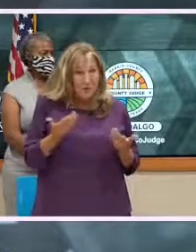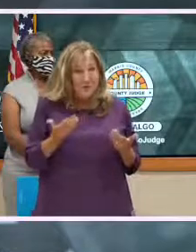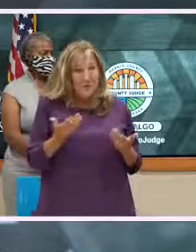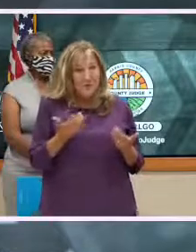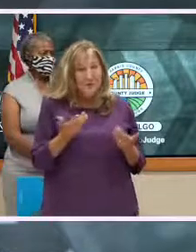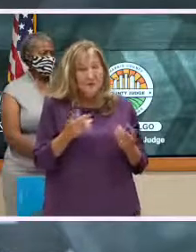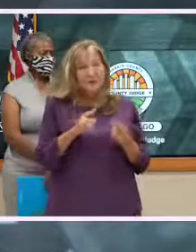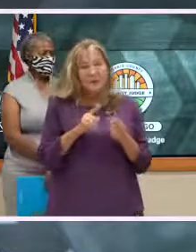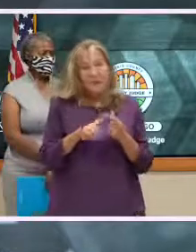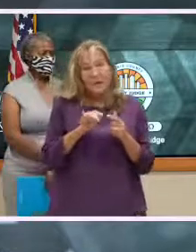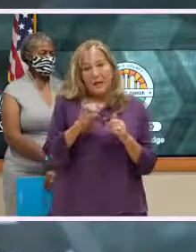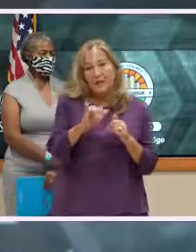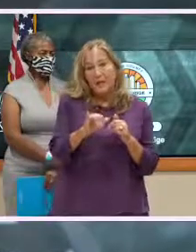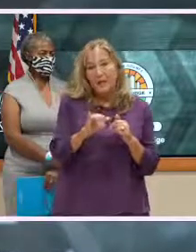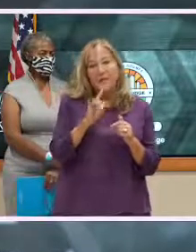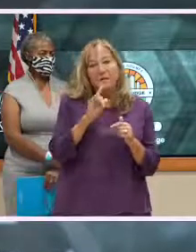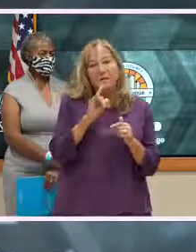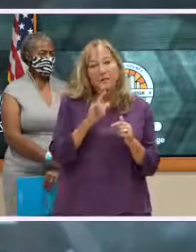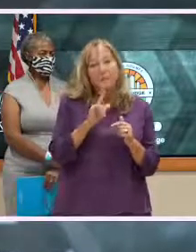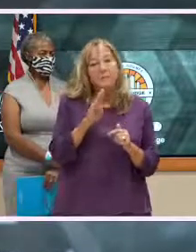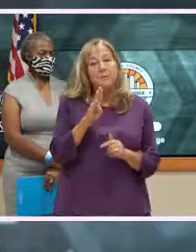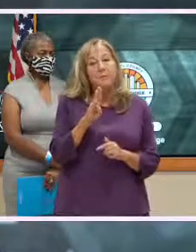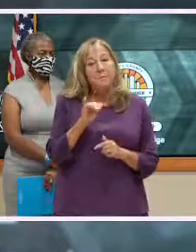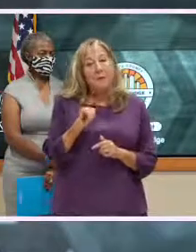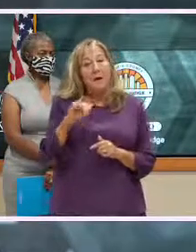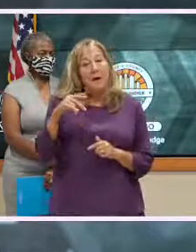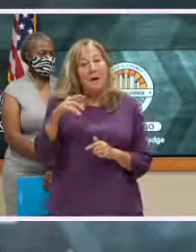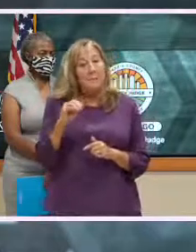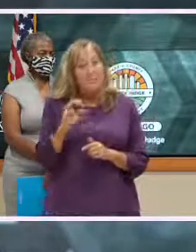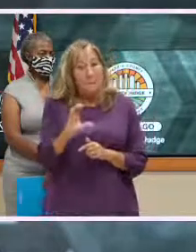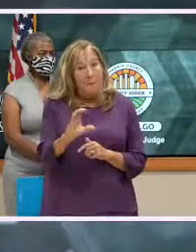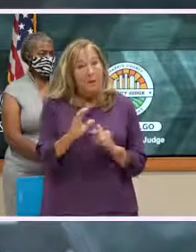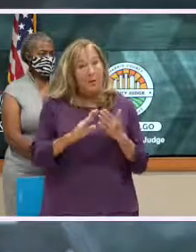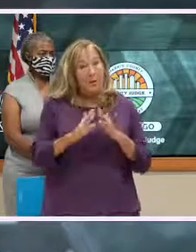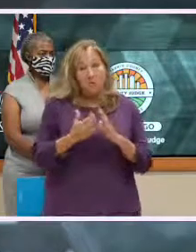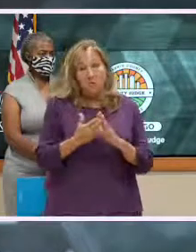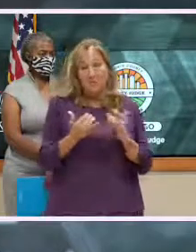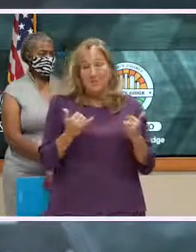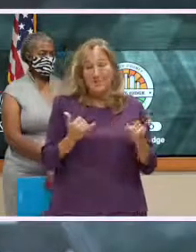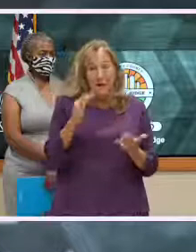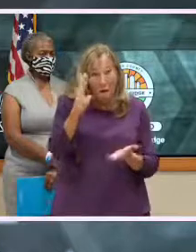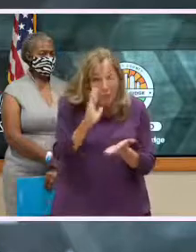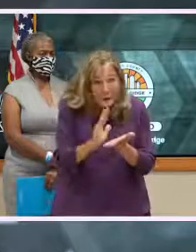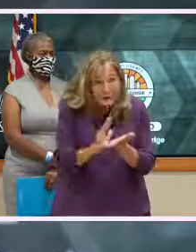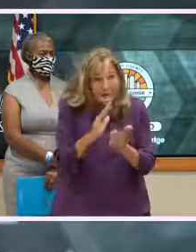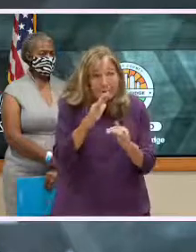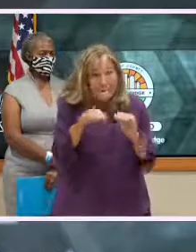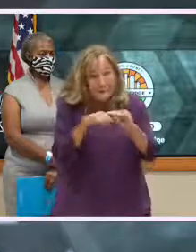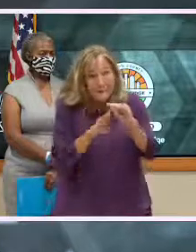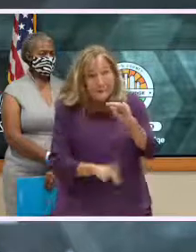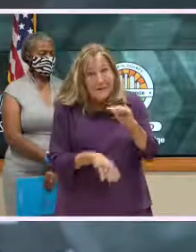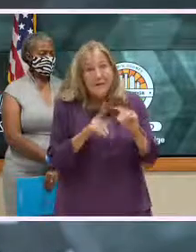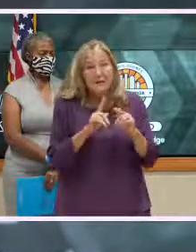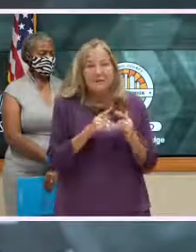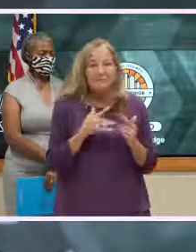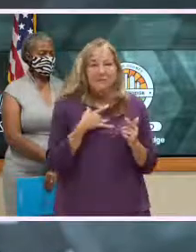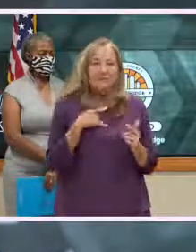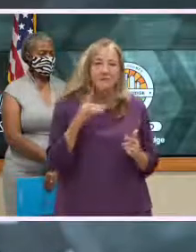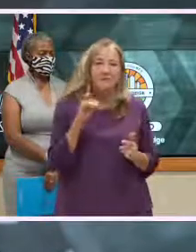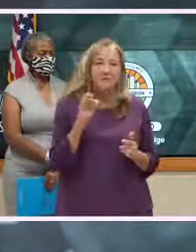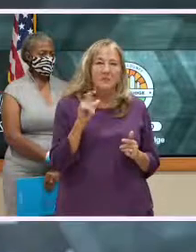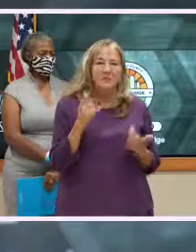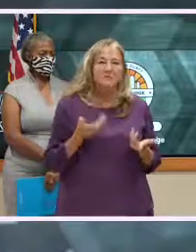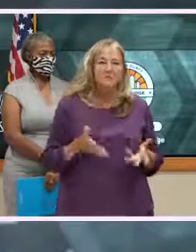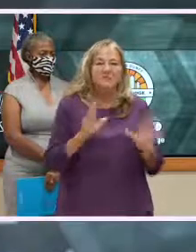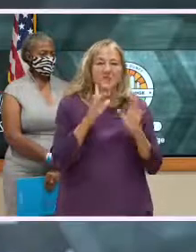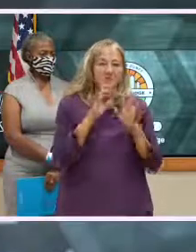communities, it's even lower than that. So my big worry is that we're going to really see Delta accelerate